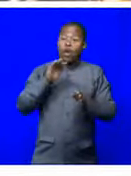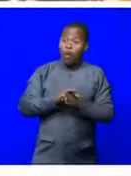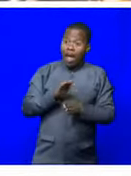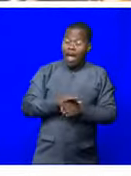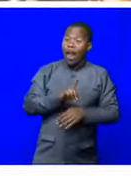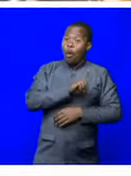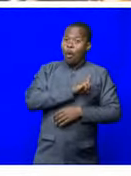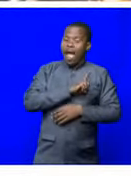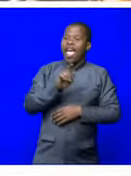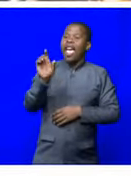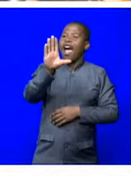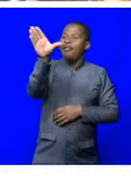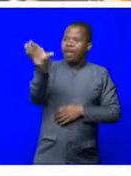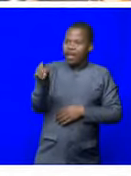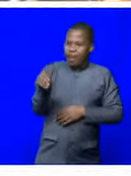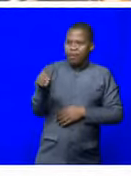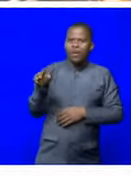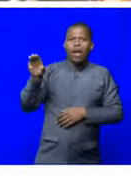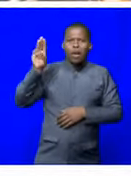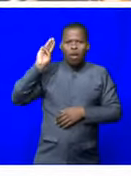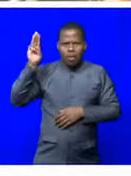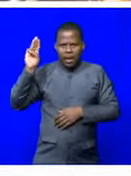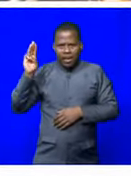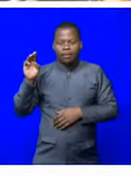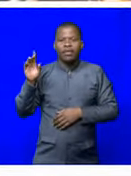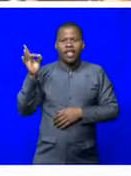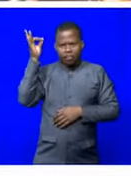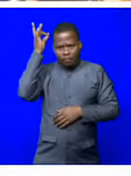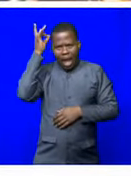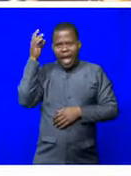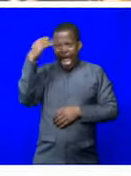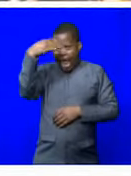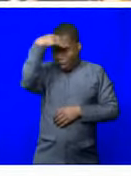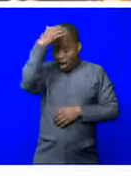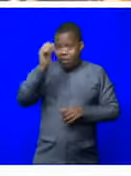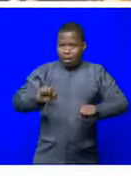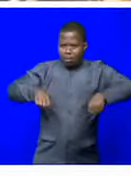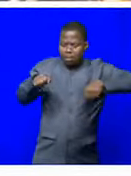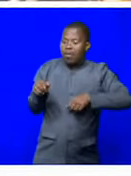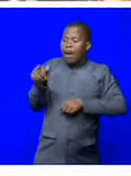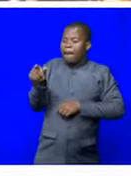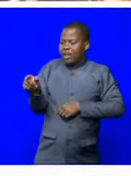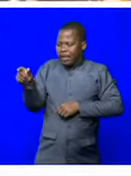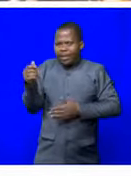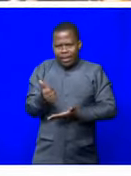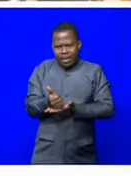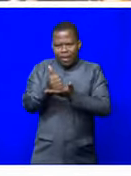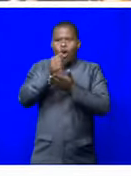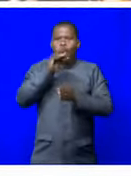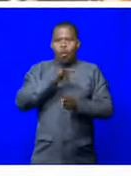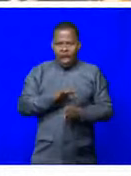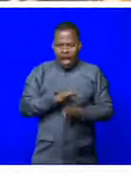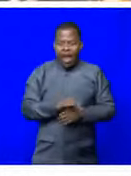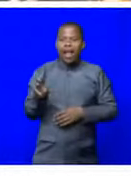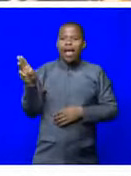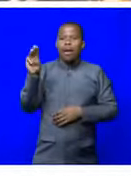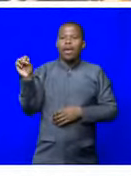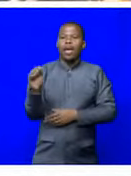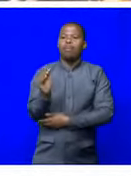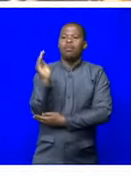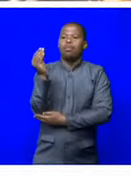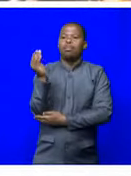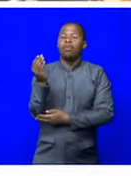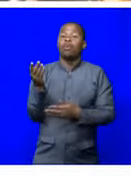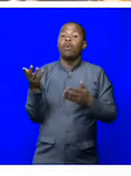baholi labaningi base-Afrika babesekele labo mengameli lababili. Nangulo bekakhuluma iKing Mzansi III